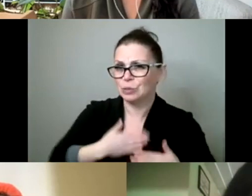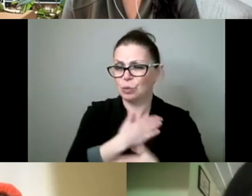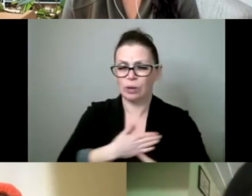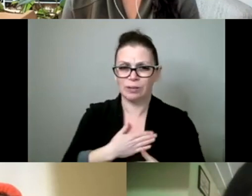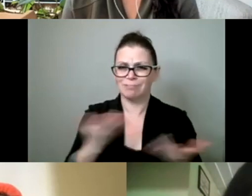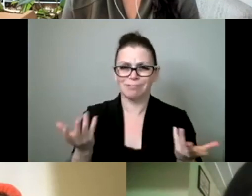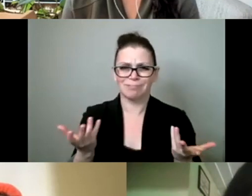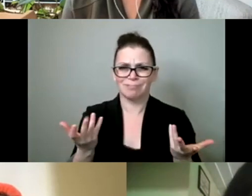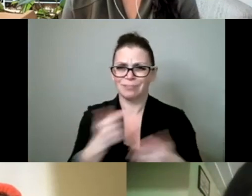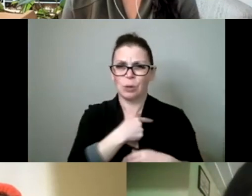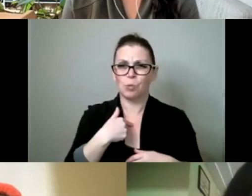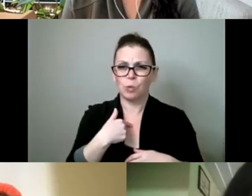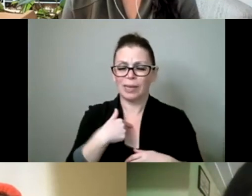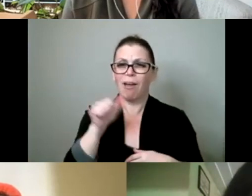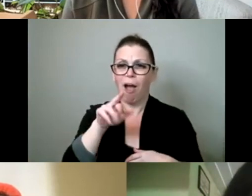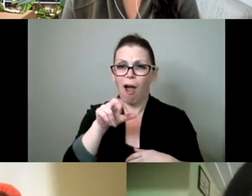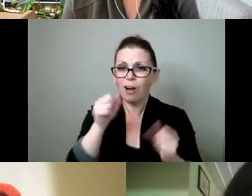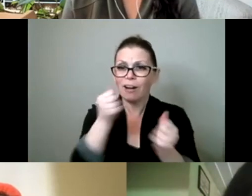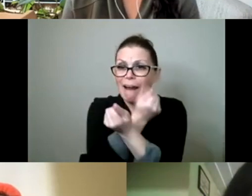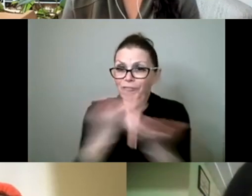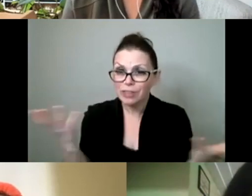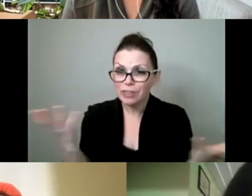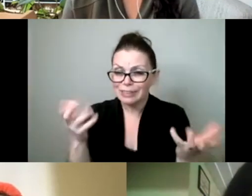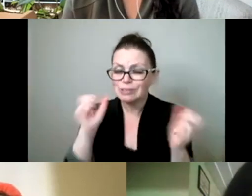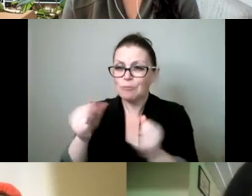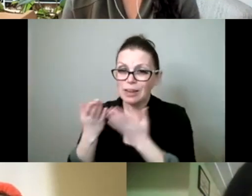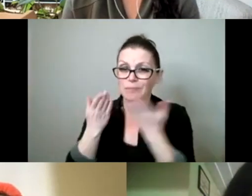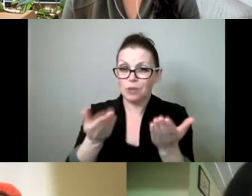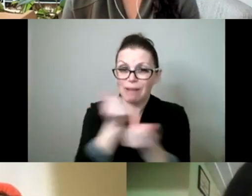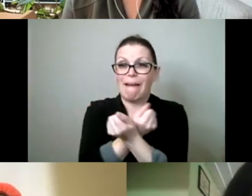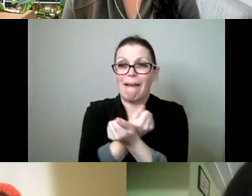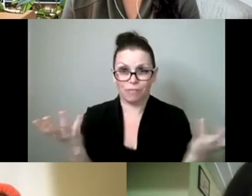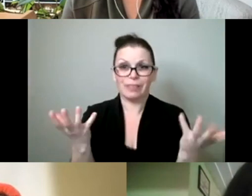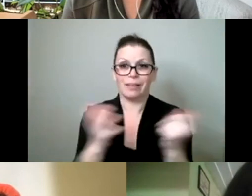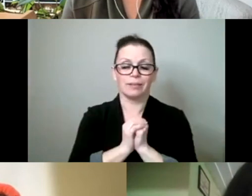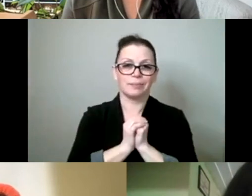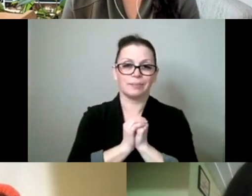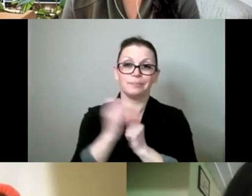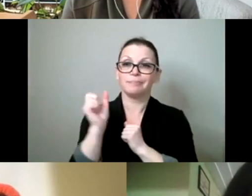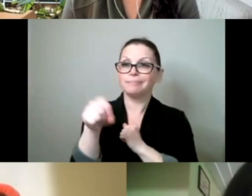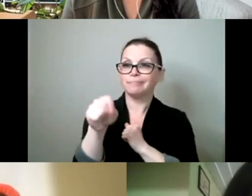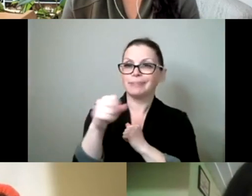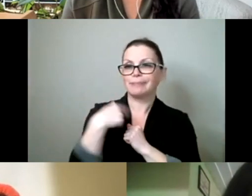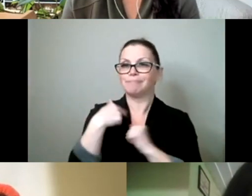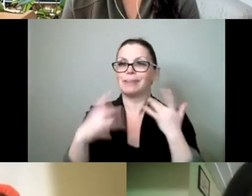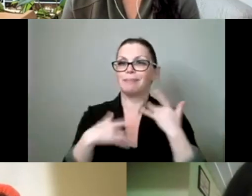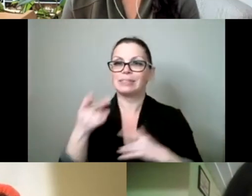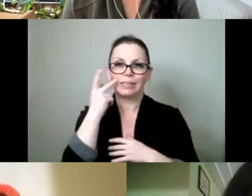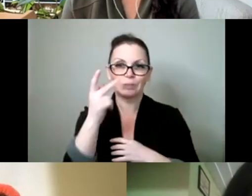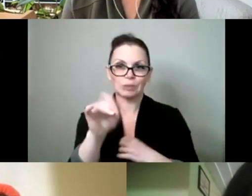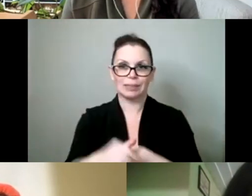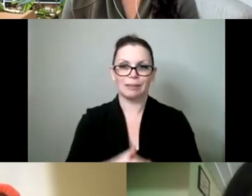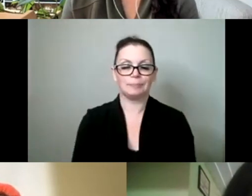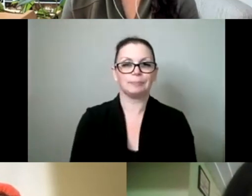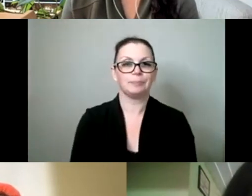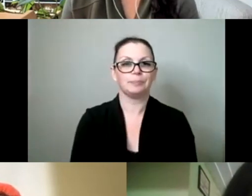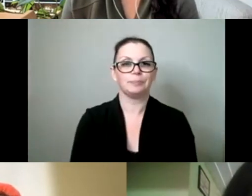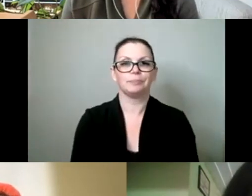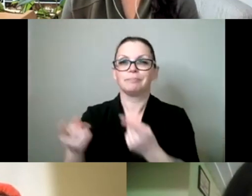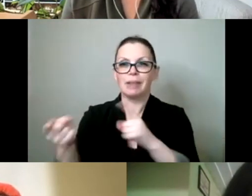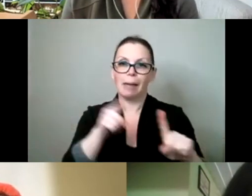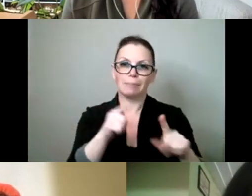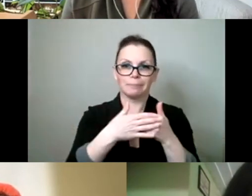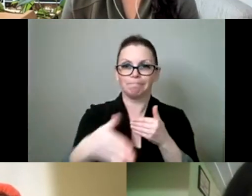we are everything, so we can bring everything. I'm excited to see that coming as